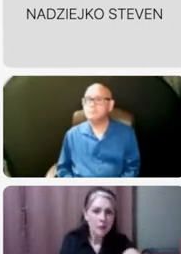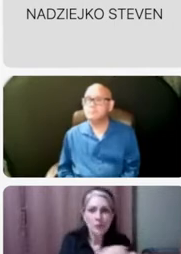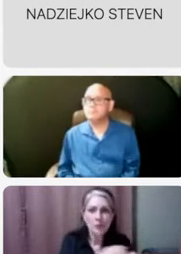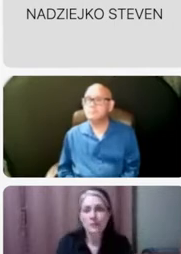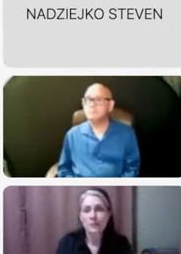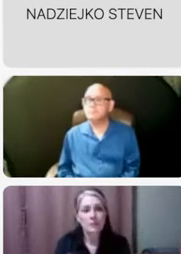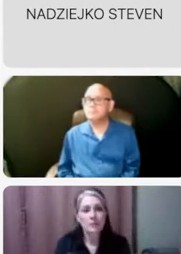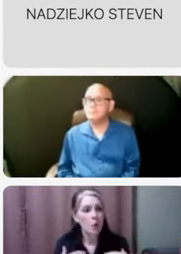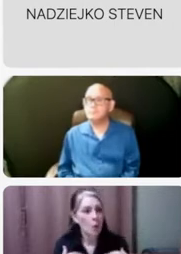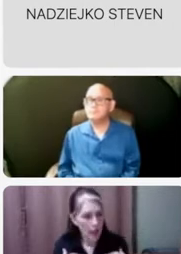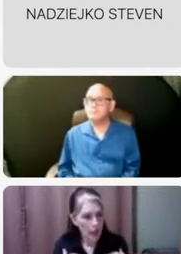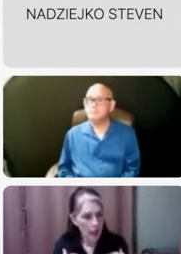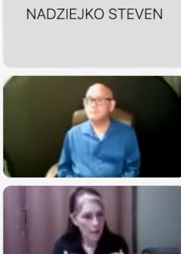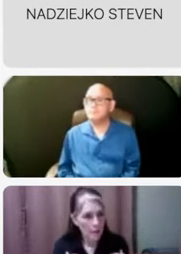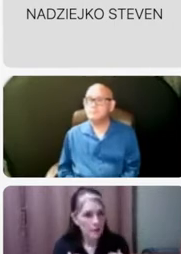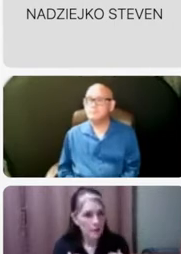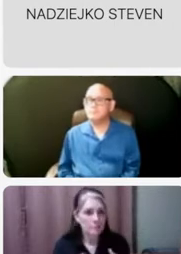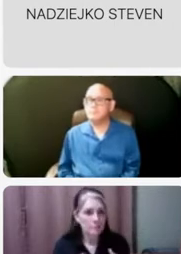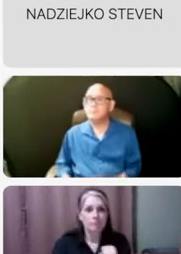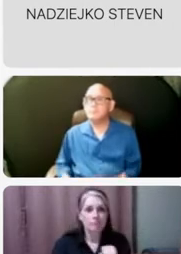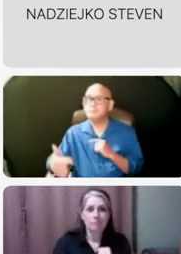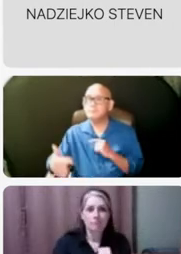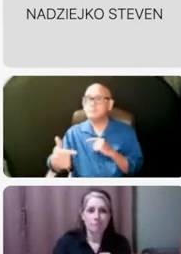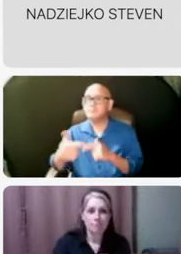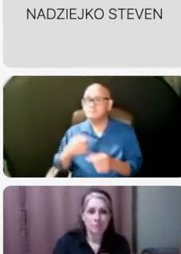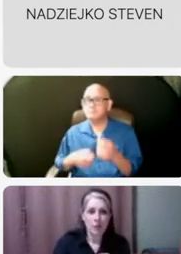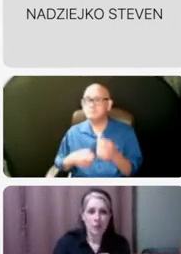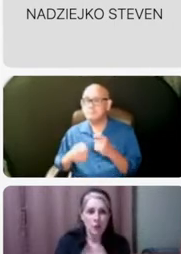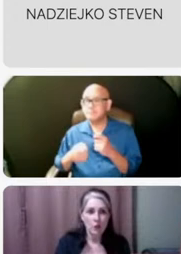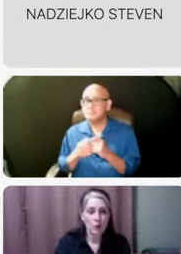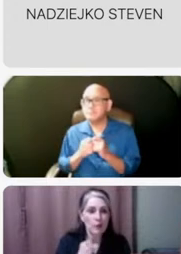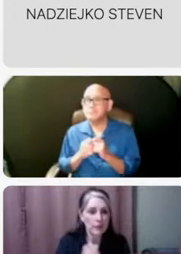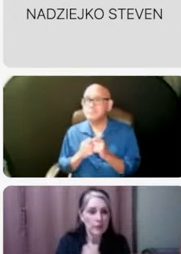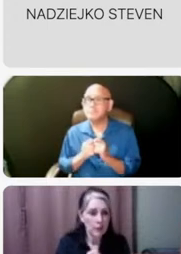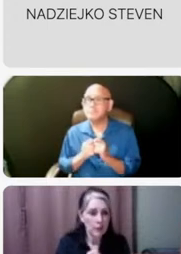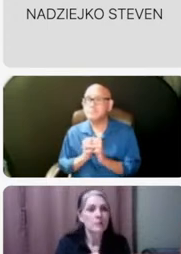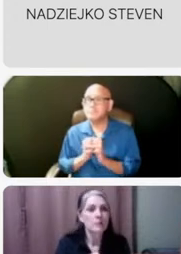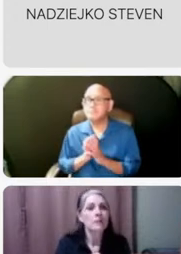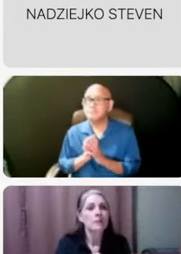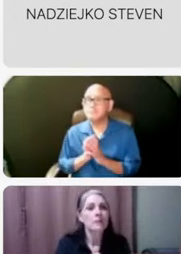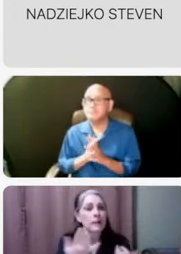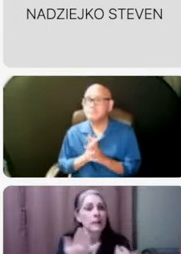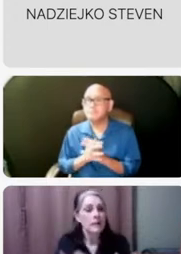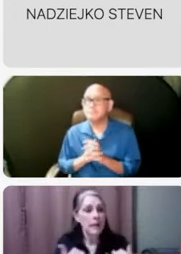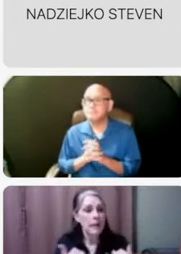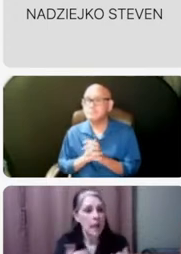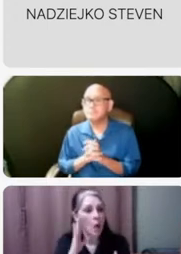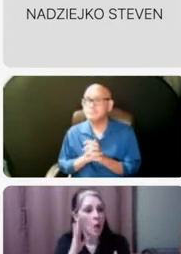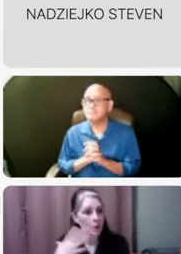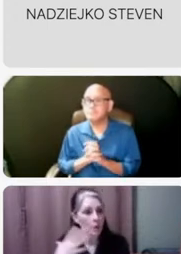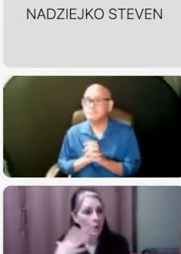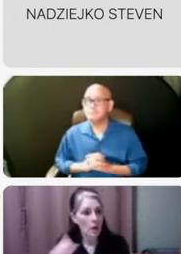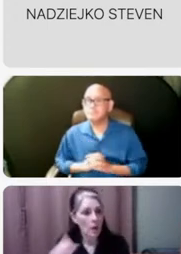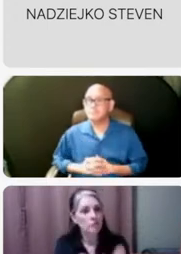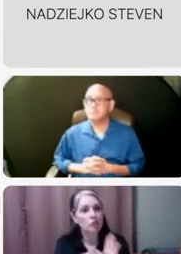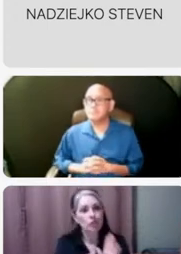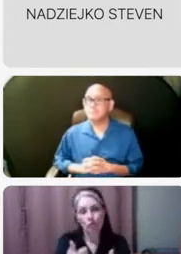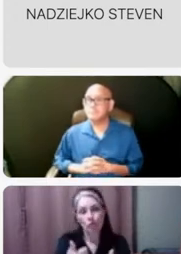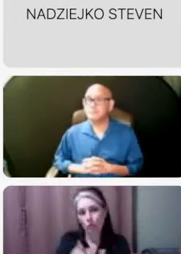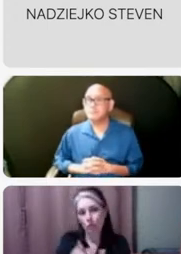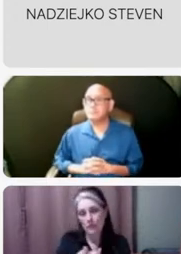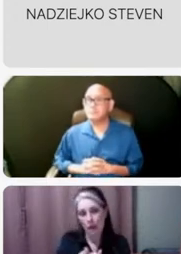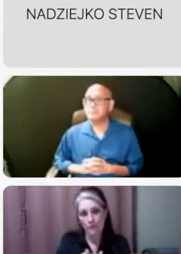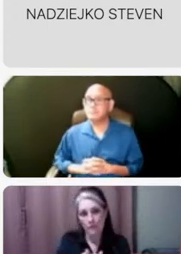cooping up for a couple years and and you're now being able to get out and express yourself so just just